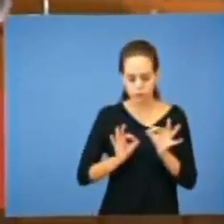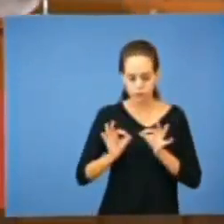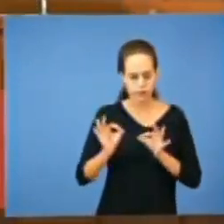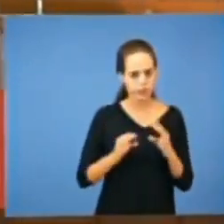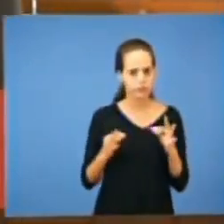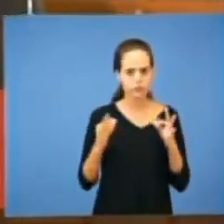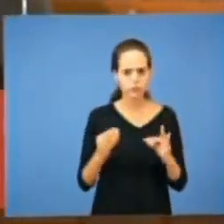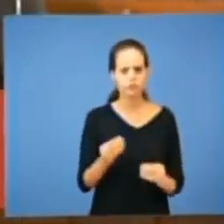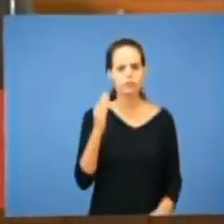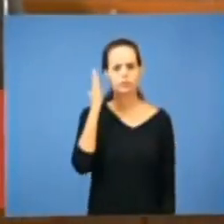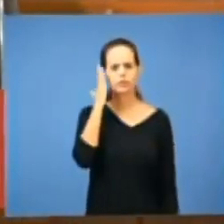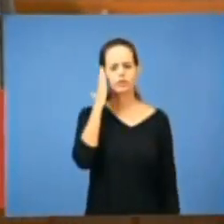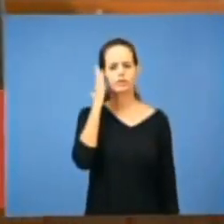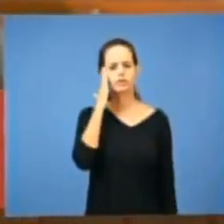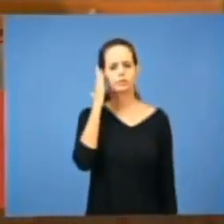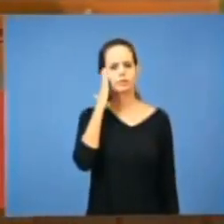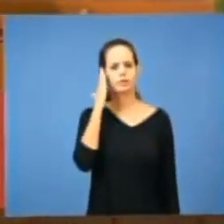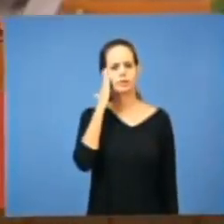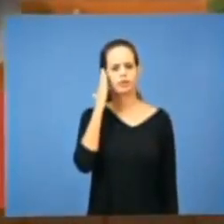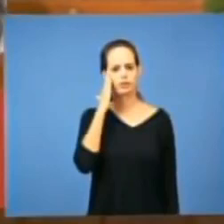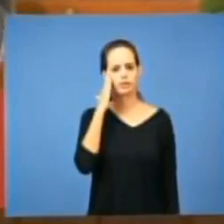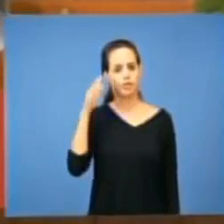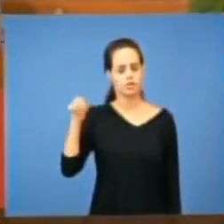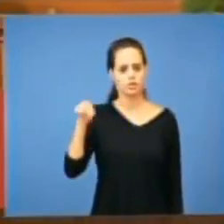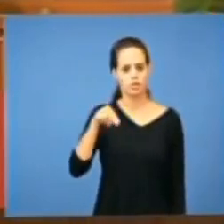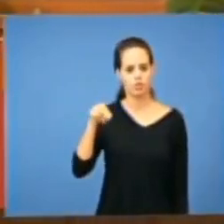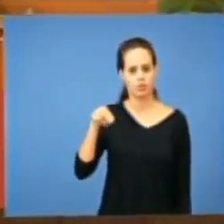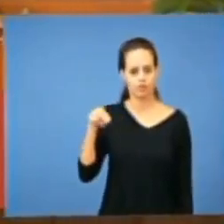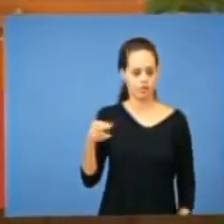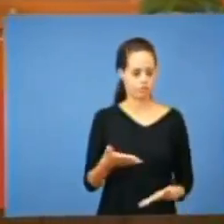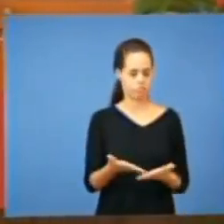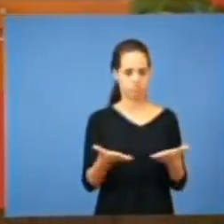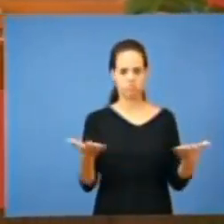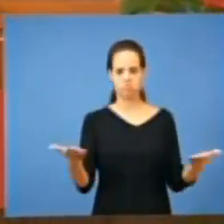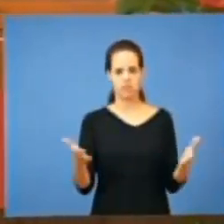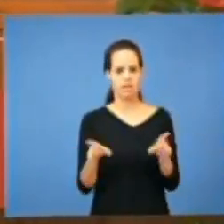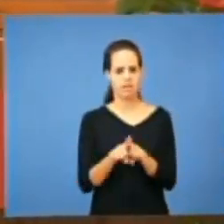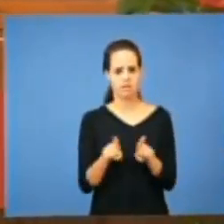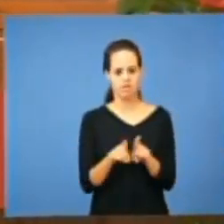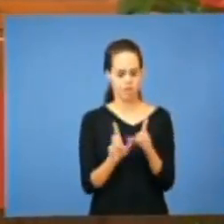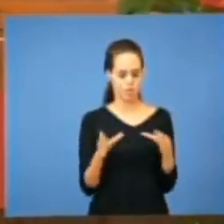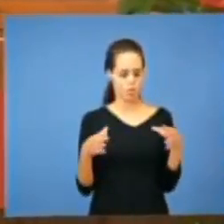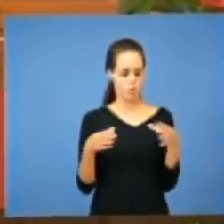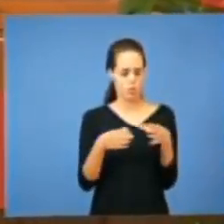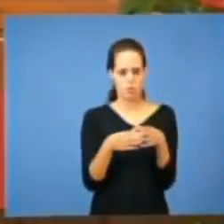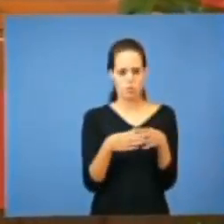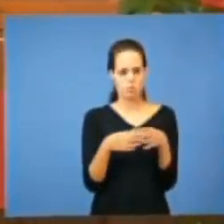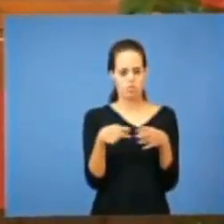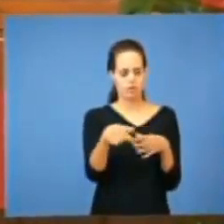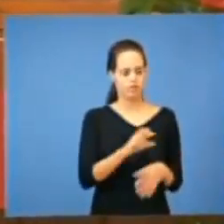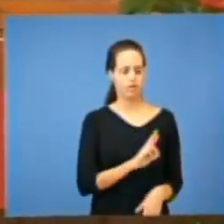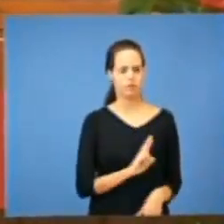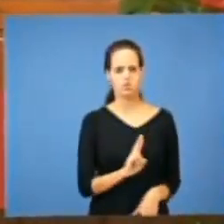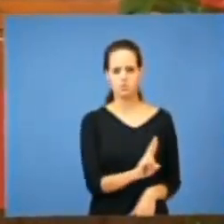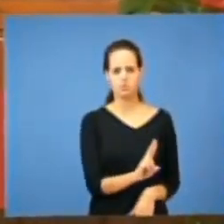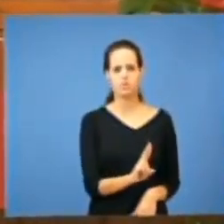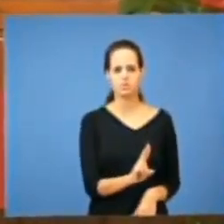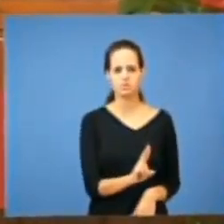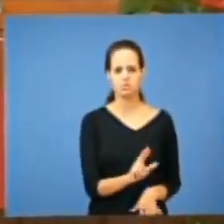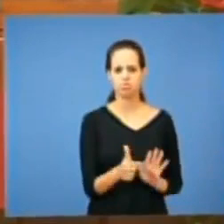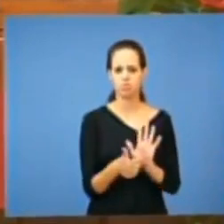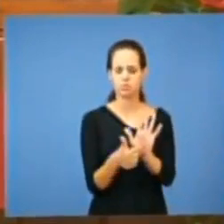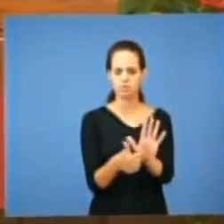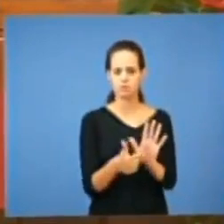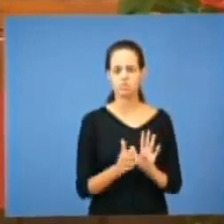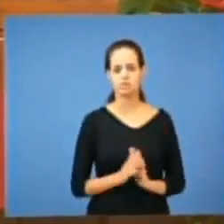here to prepare for understanding. And we see here the soap operas out there, and there's a religious group that have a